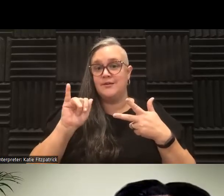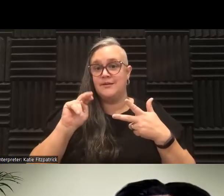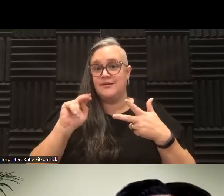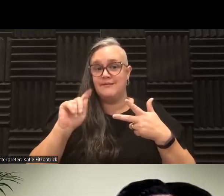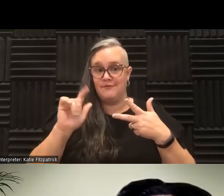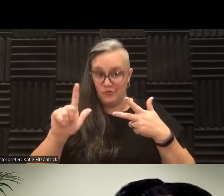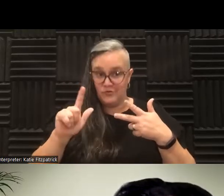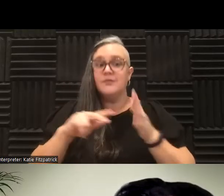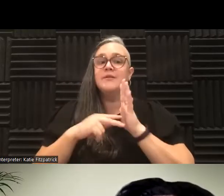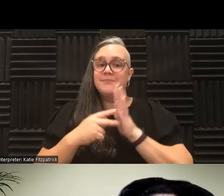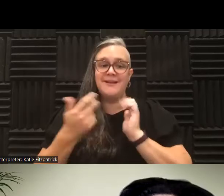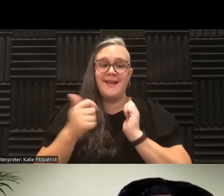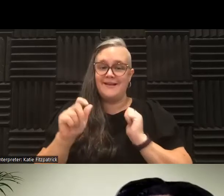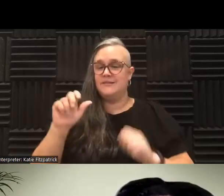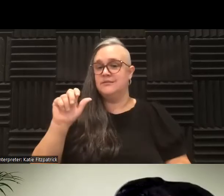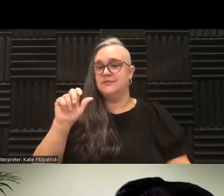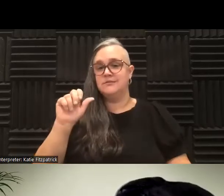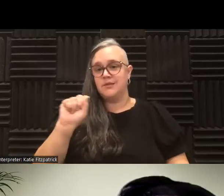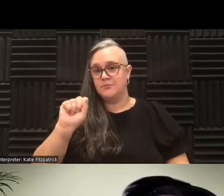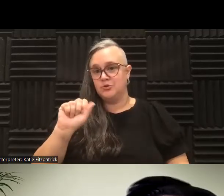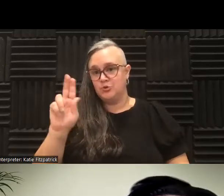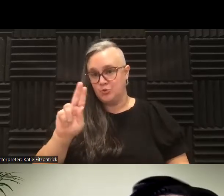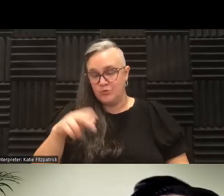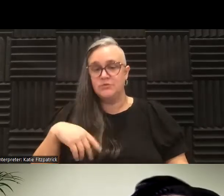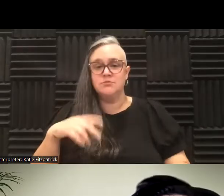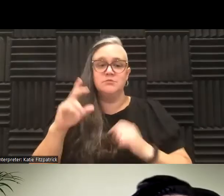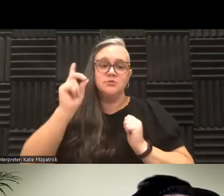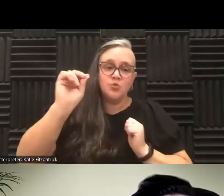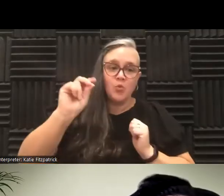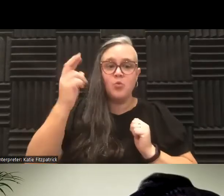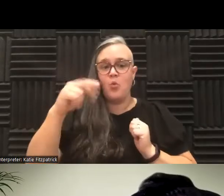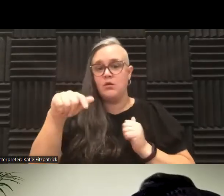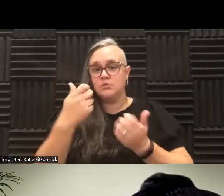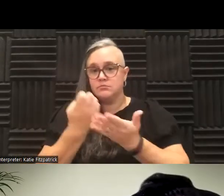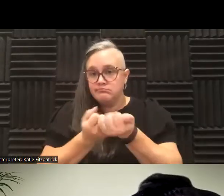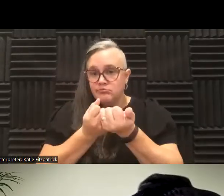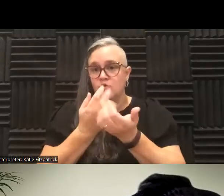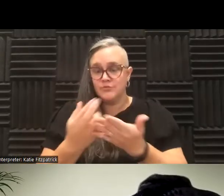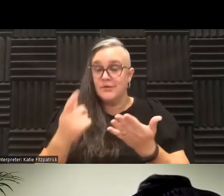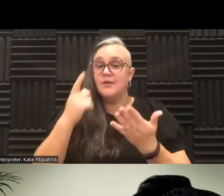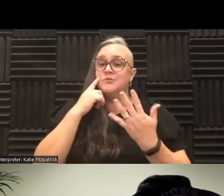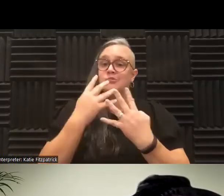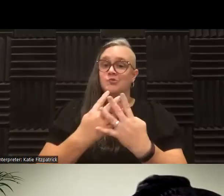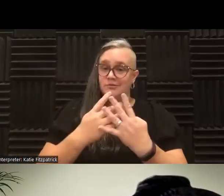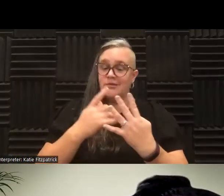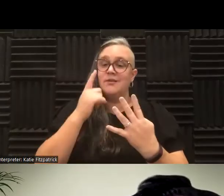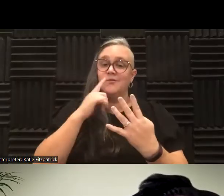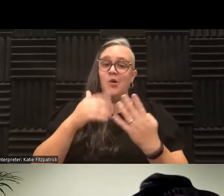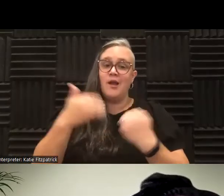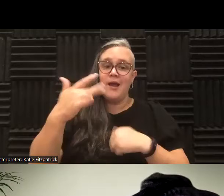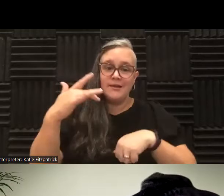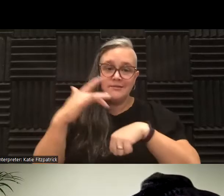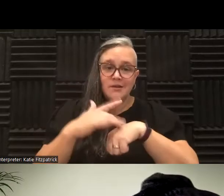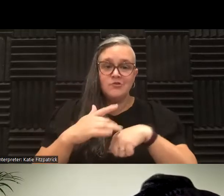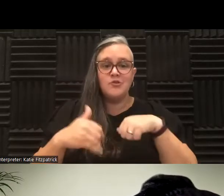perinatal substance use disorder supports and resources. So the use of screening tools such as high touch, high tech,